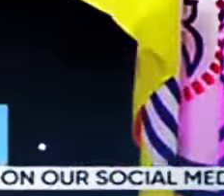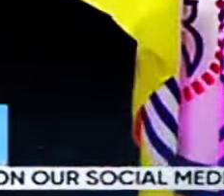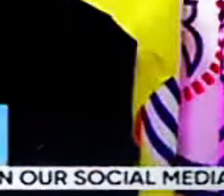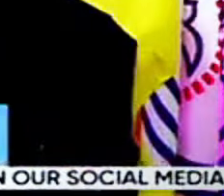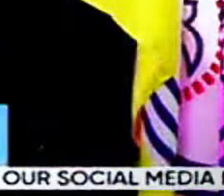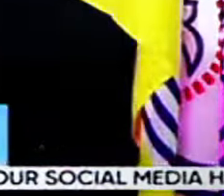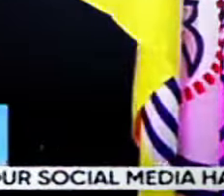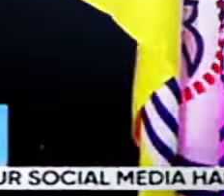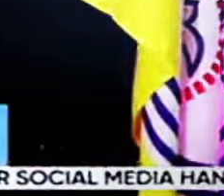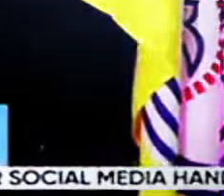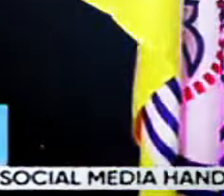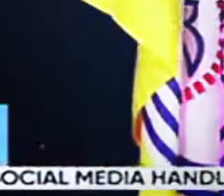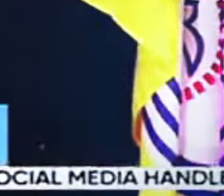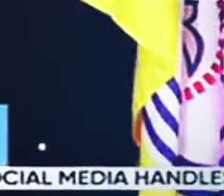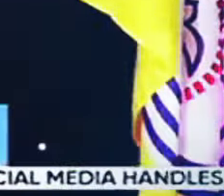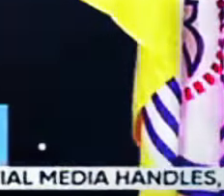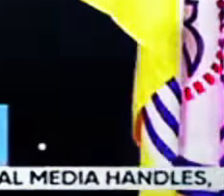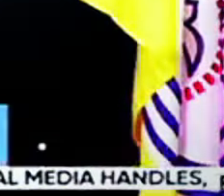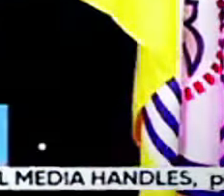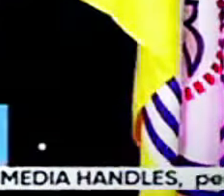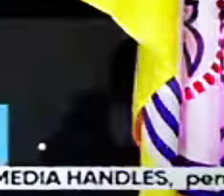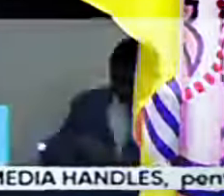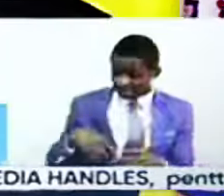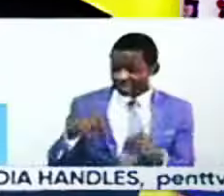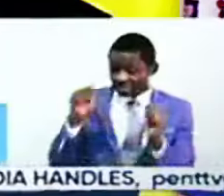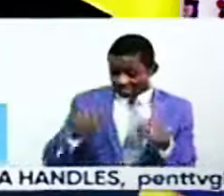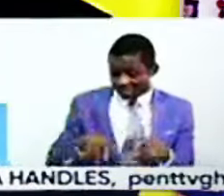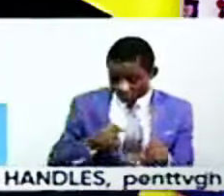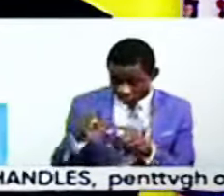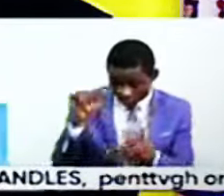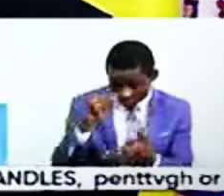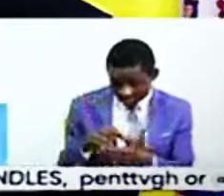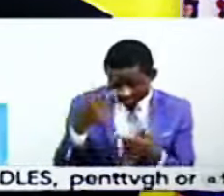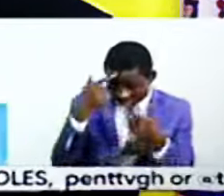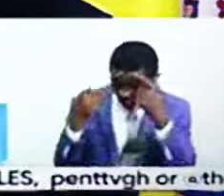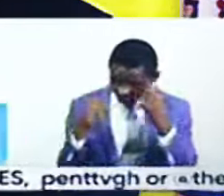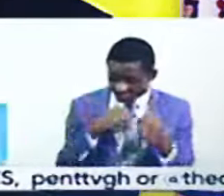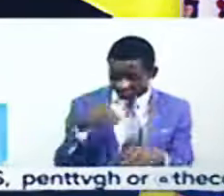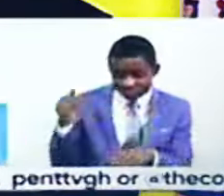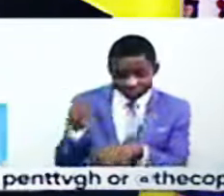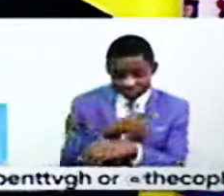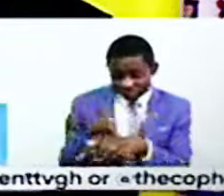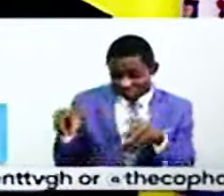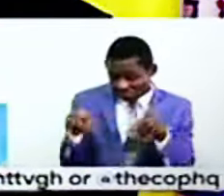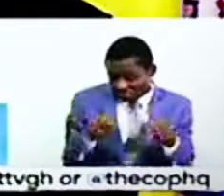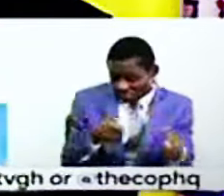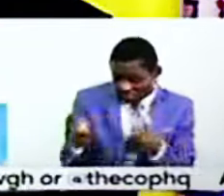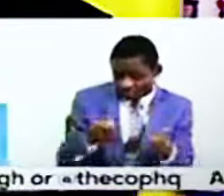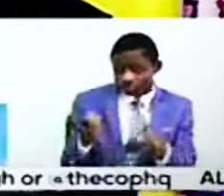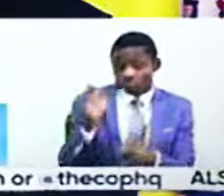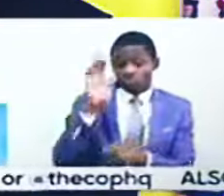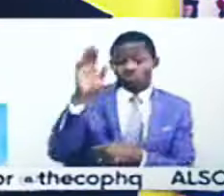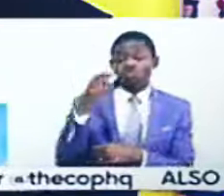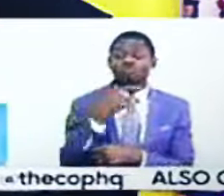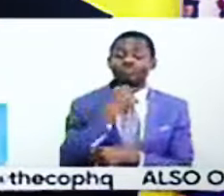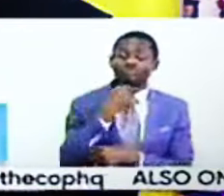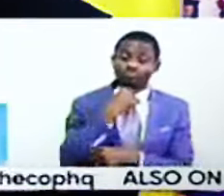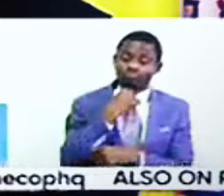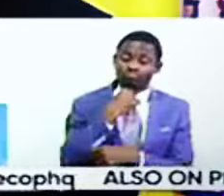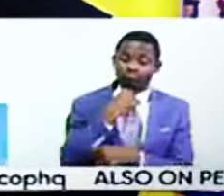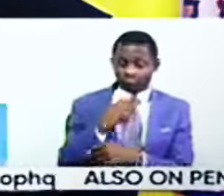mi obetu mi ayesa esa nse na won she wakono so. Now let's look at Job. Mummy ehwe Hiob. Job